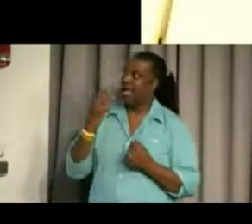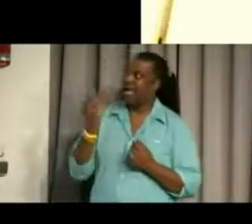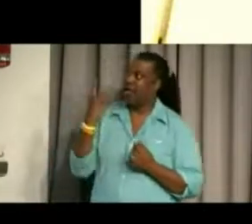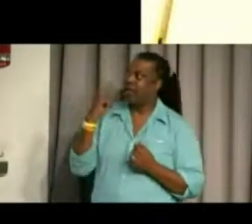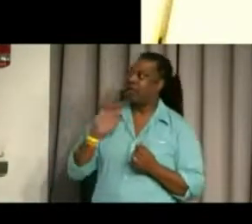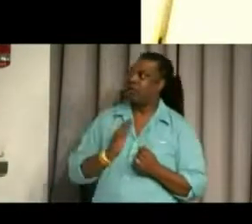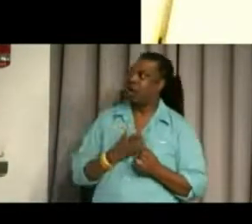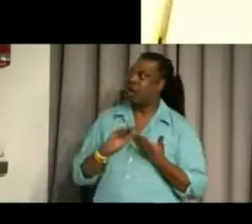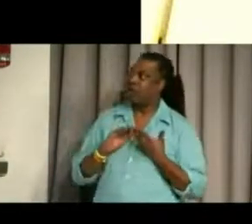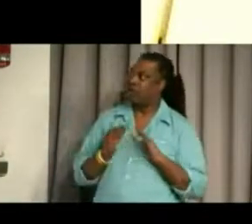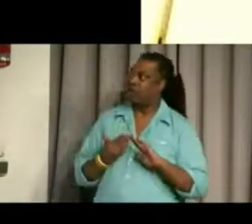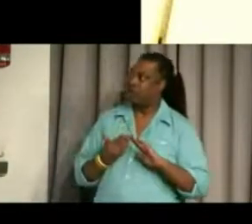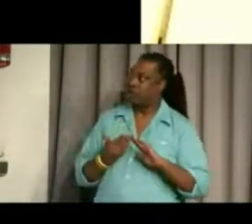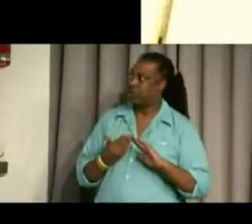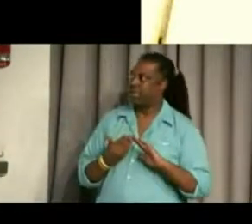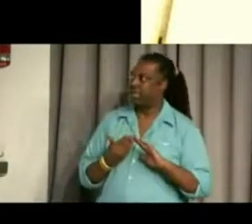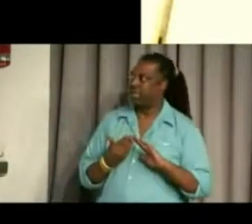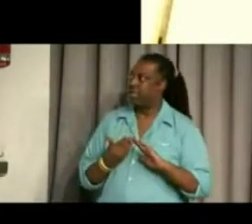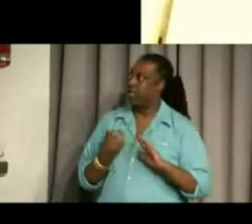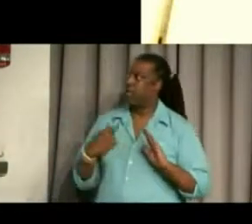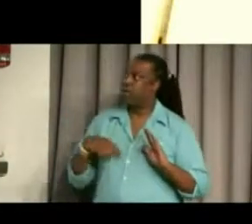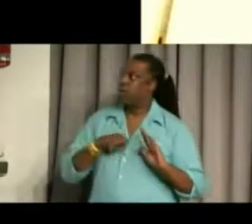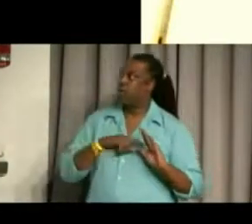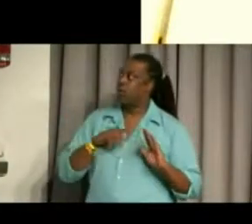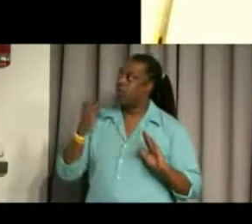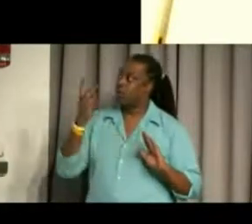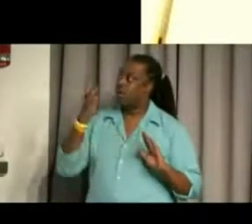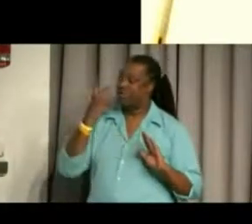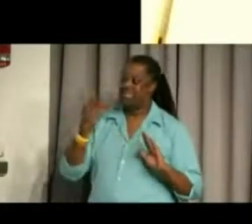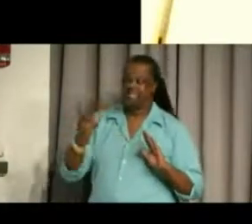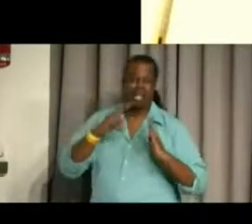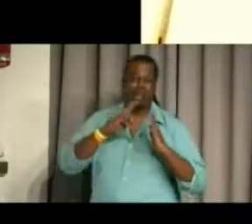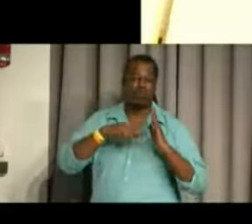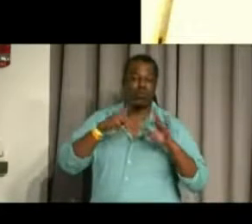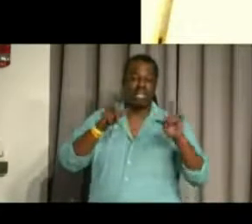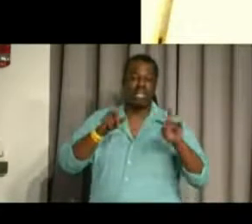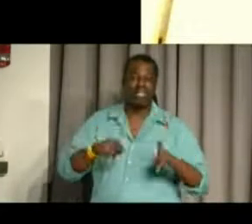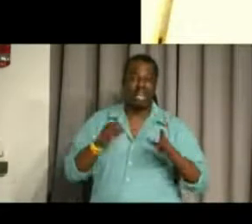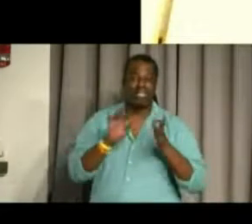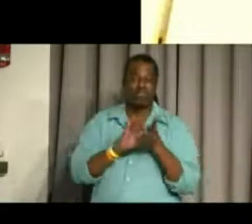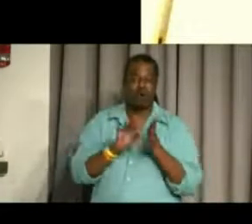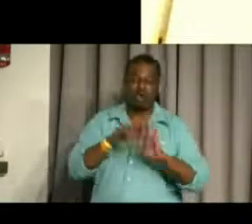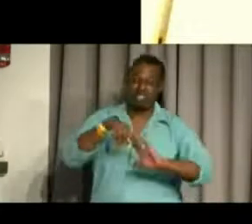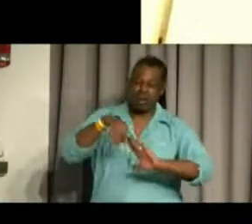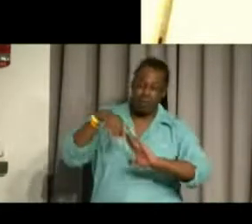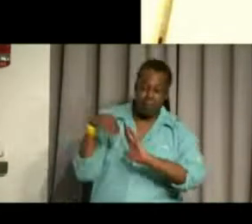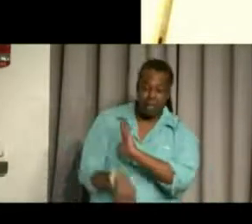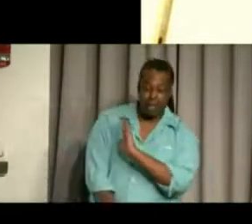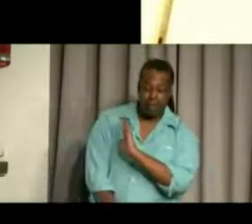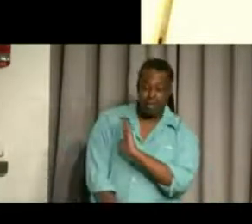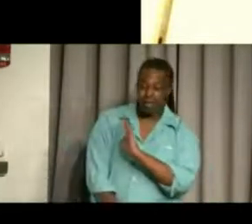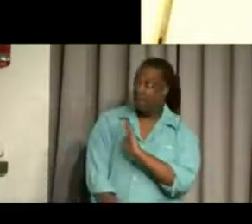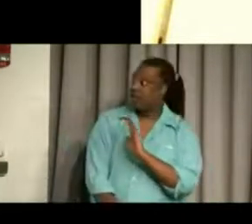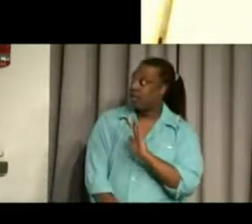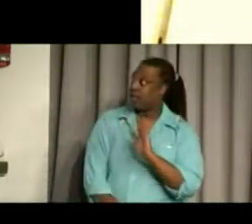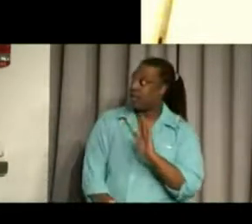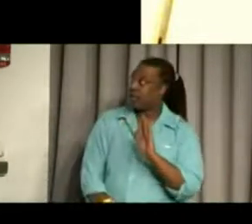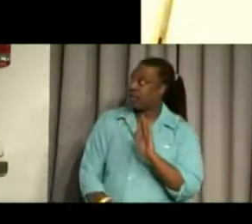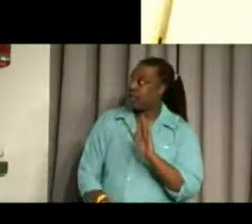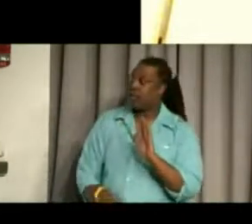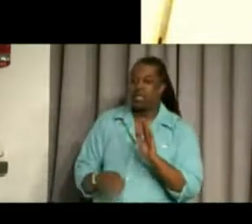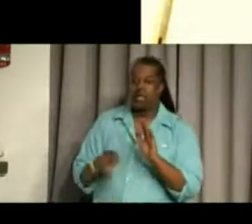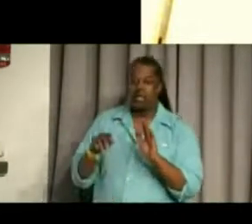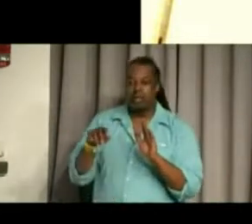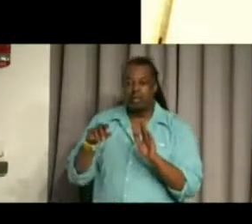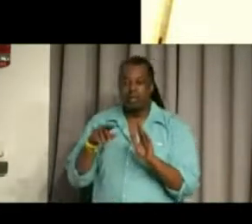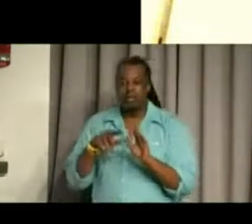community, we've seen reading test scores plummet from the